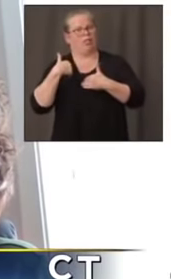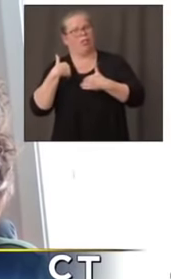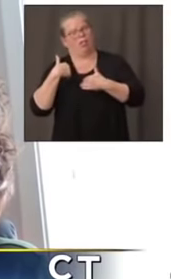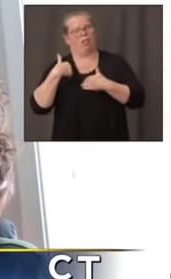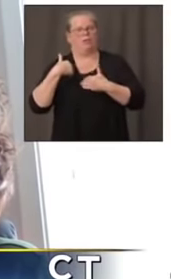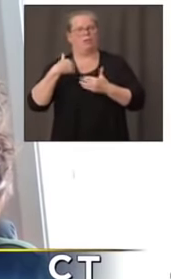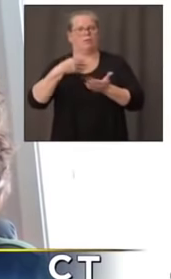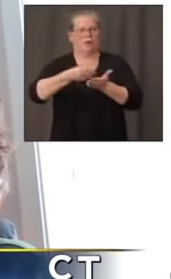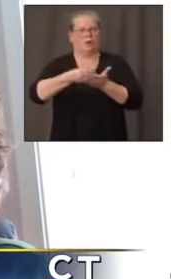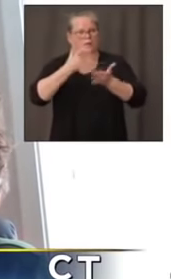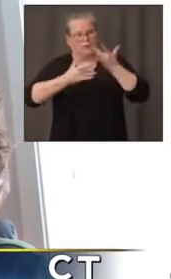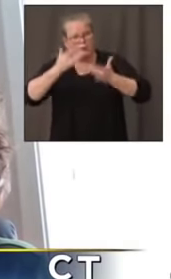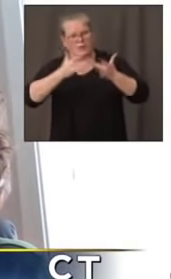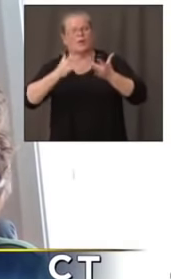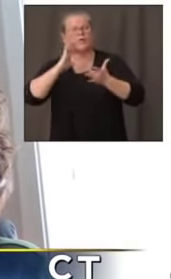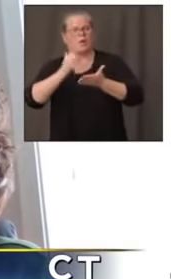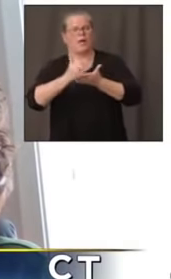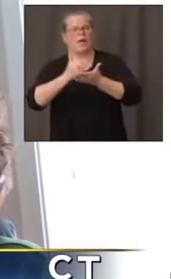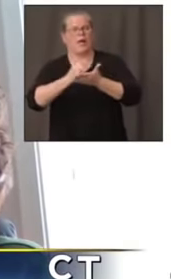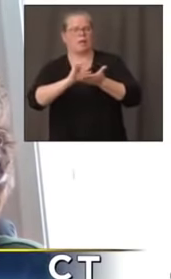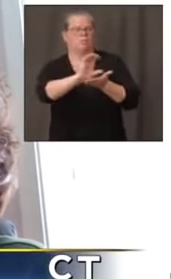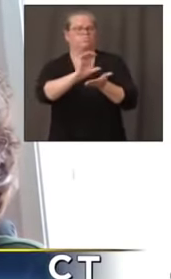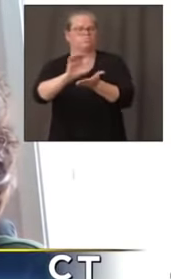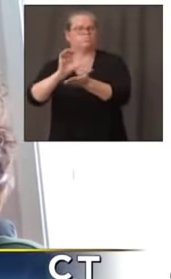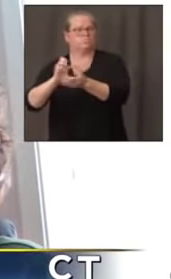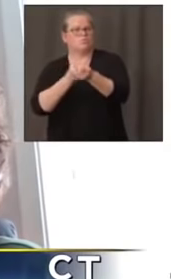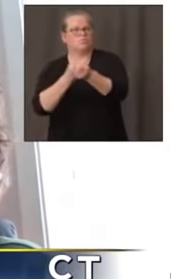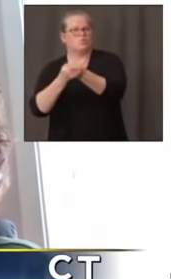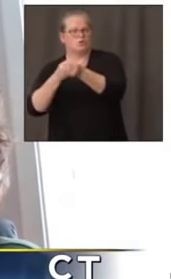regarding additional responsibilities during the pandemic.